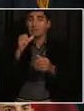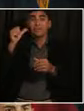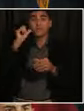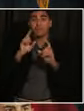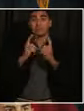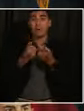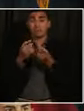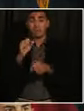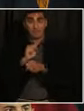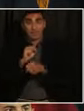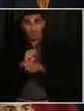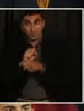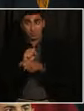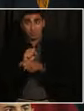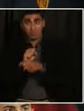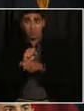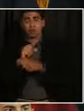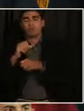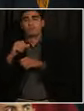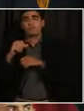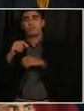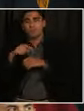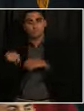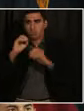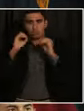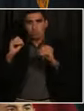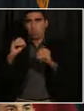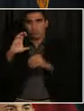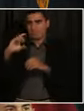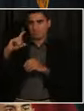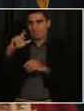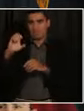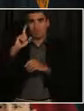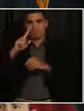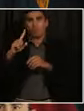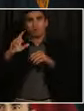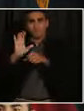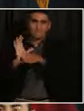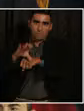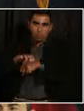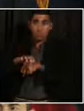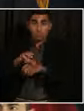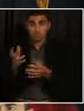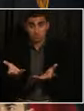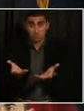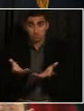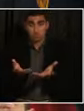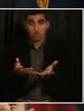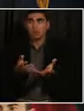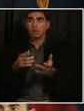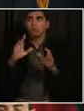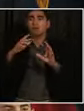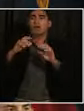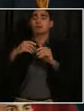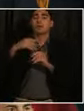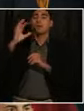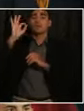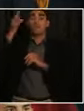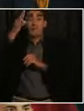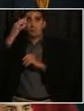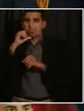said there's no enforcement authority to CDLE. Yeah. To enforce Okay, maybe I missed it. The federal is not enforced by the